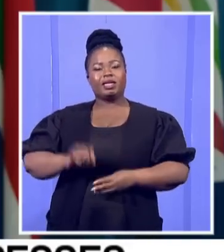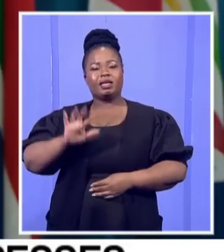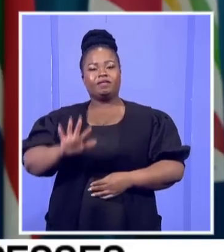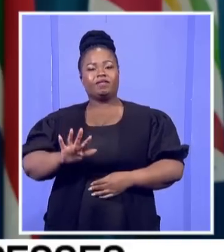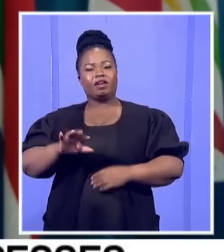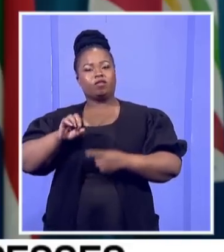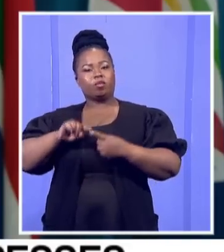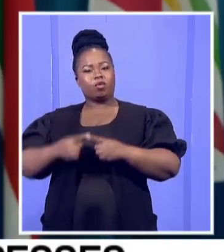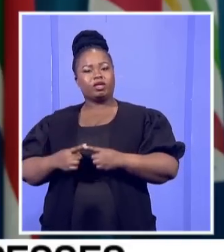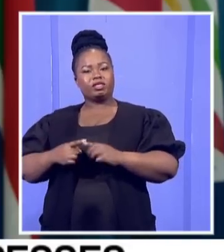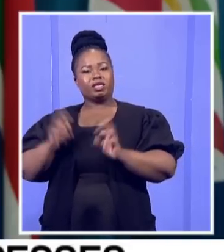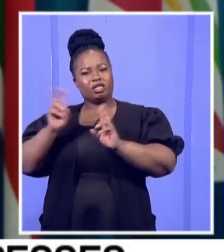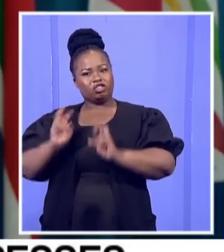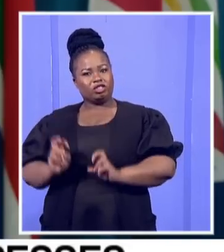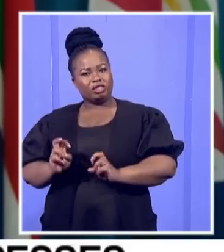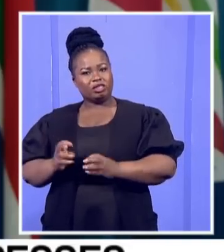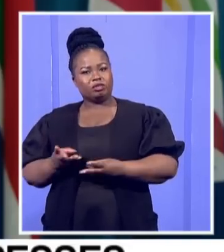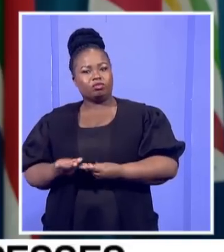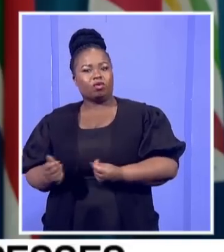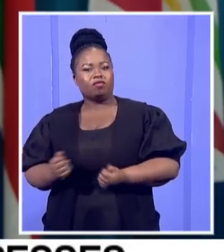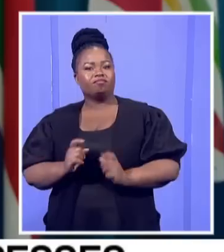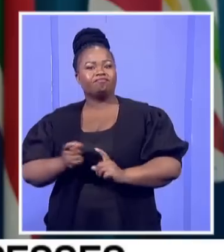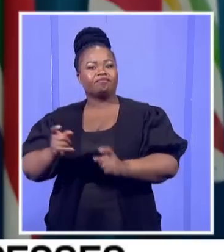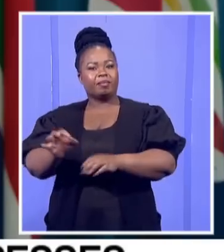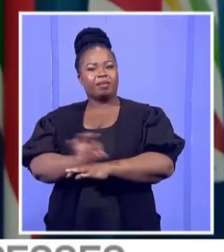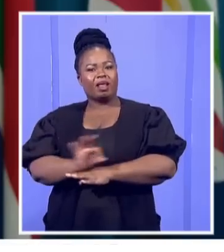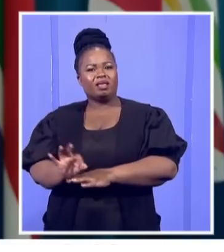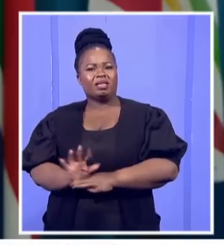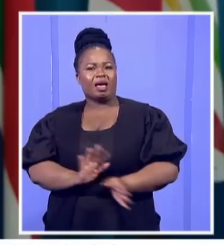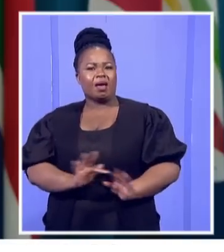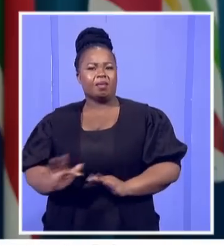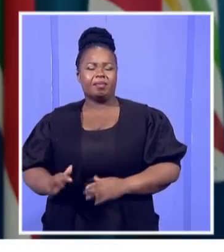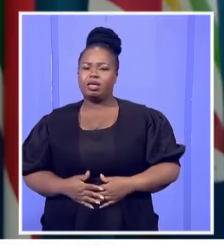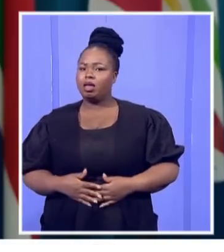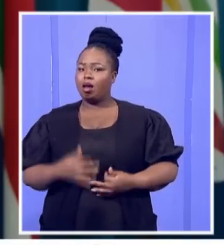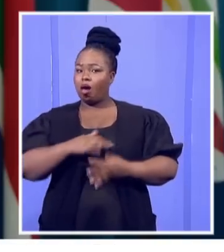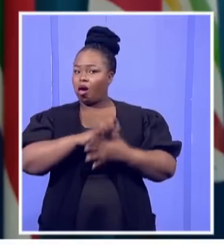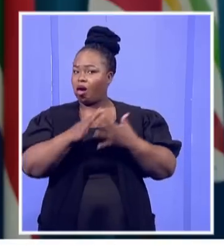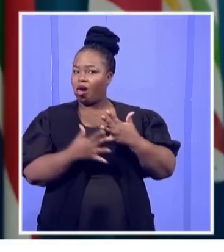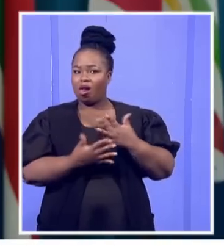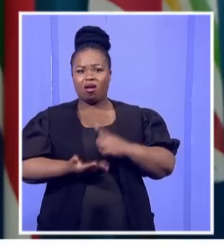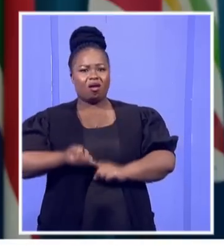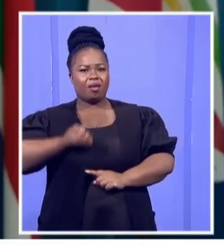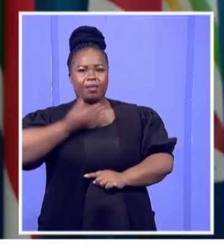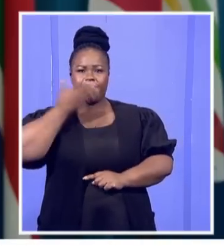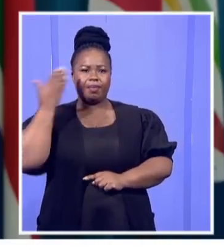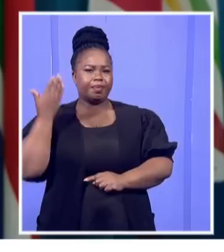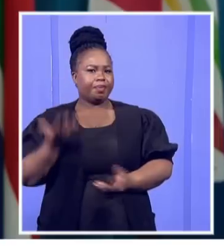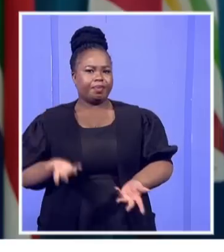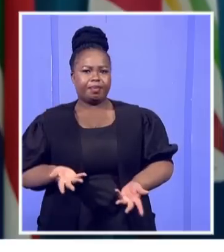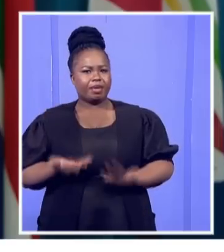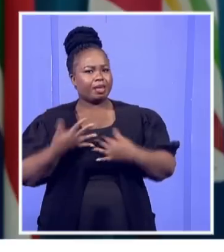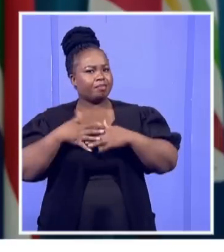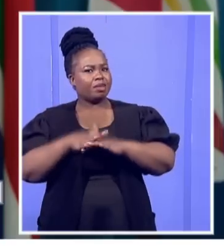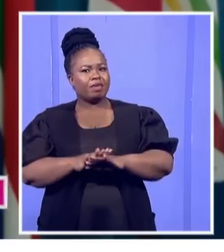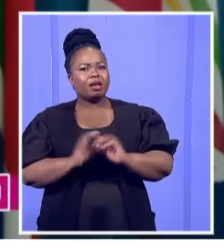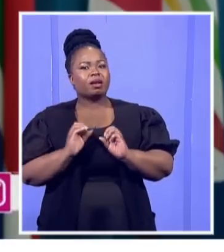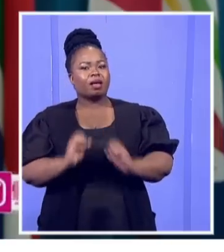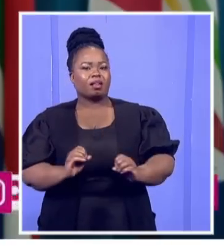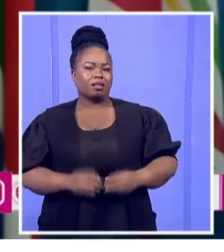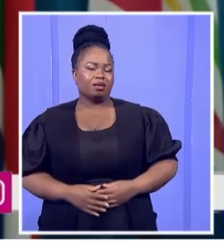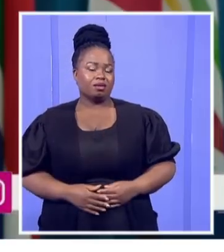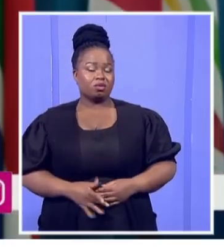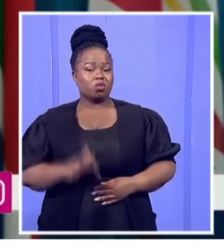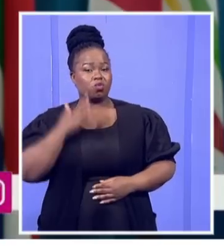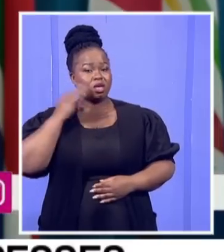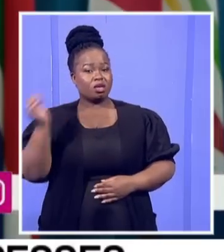energy response plan. And yet nothing of this has materialized. Since he has become